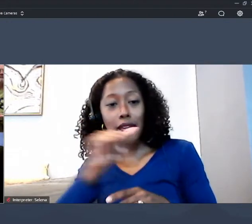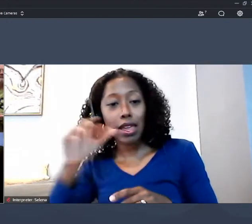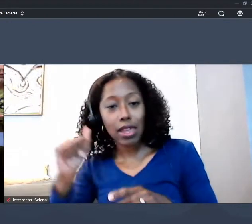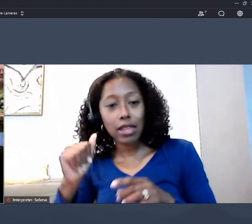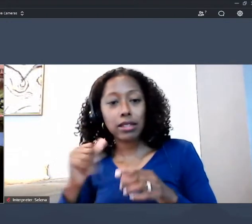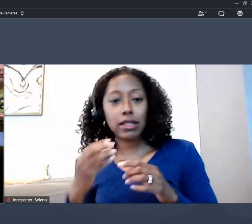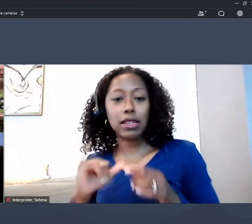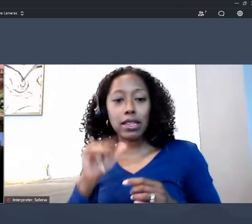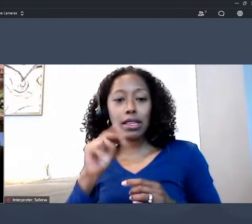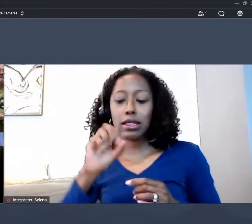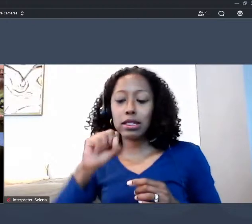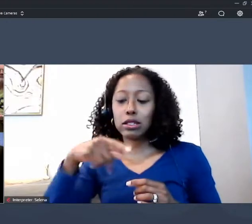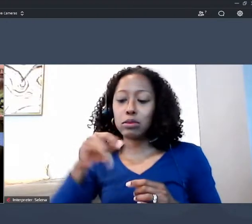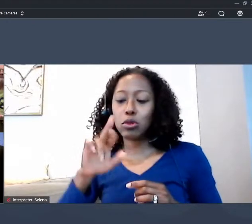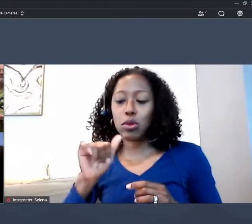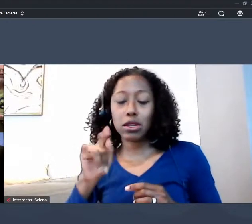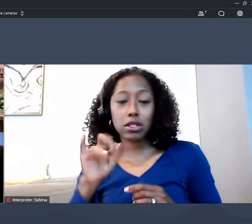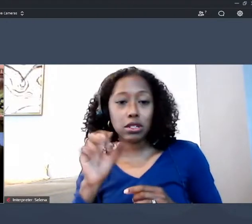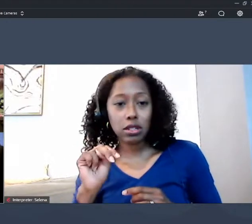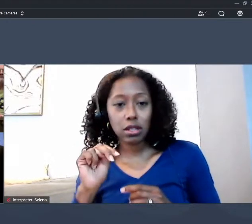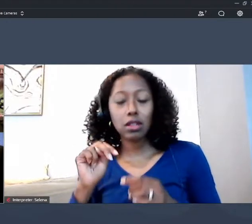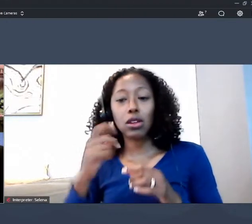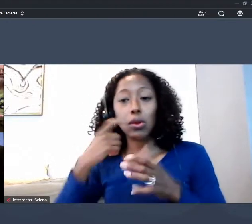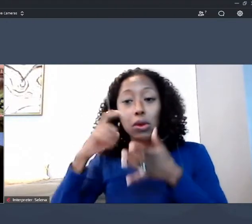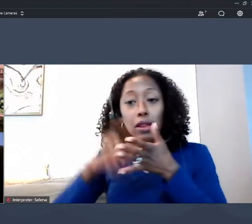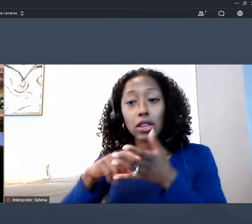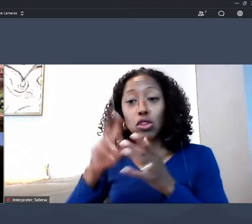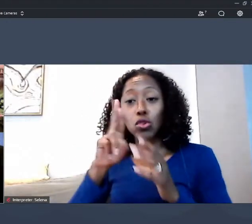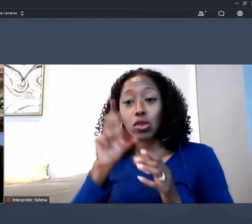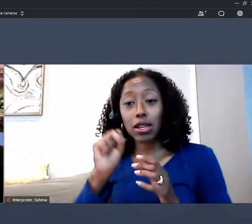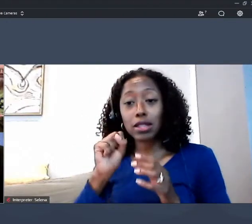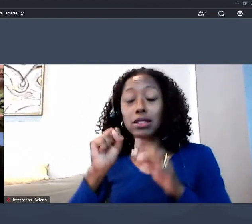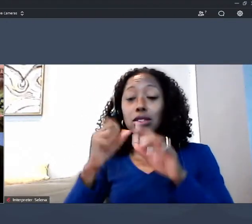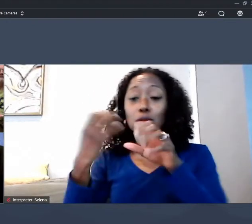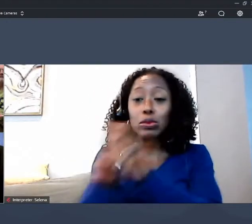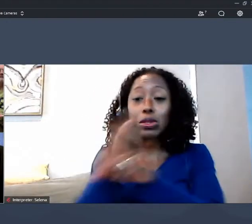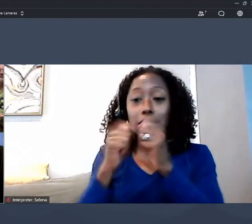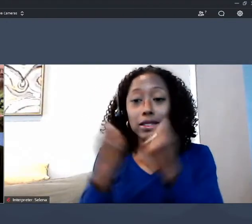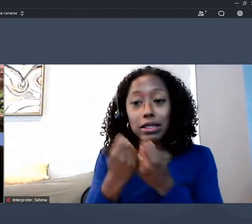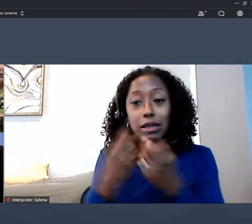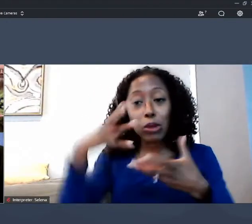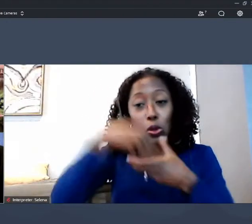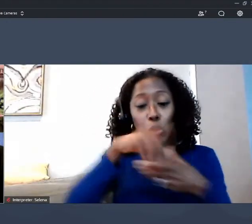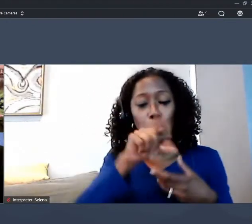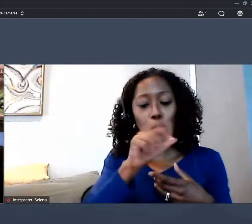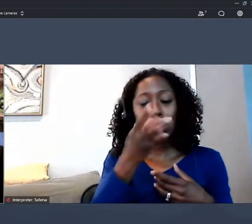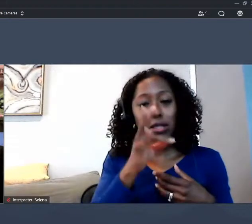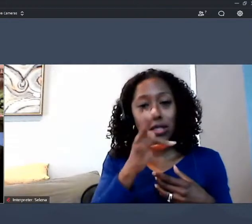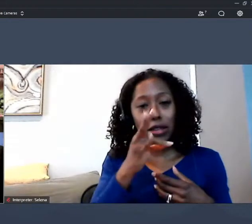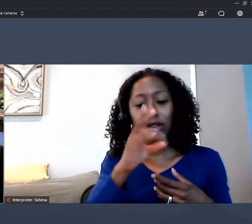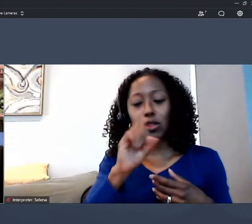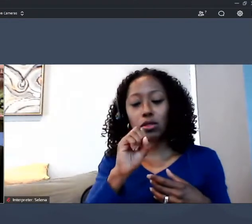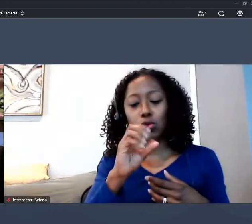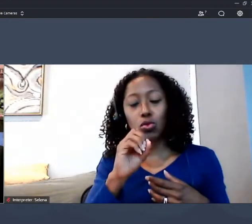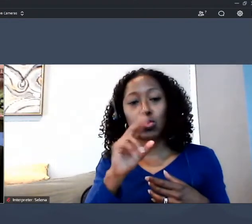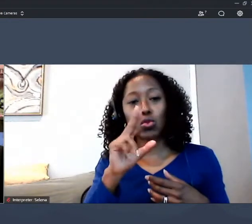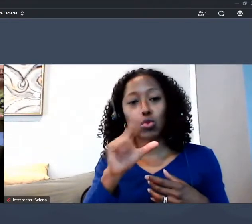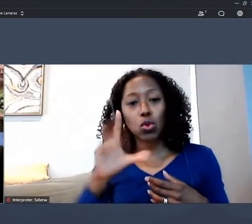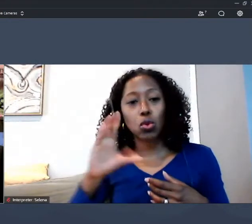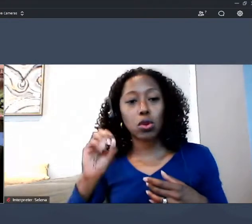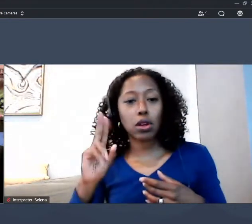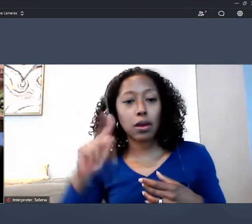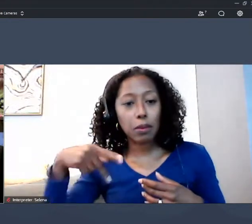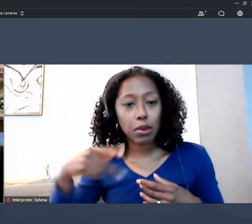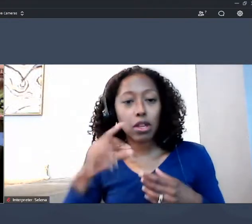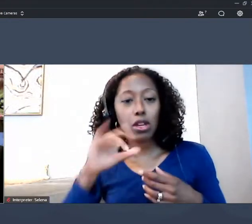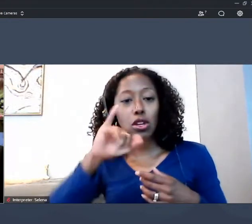Inspiration. Represented the United States on 3 winning international teams, including the 2017 Junior Solheim Cup, 2018